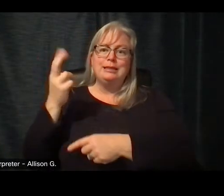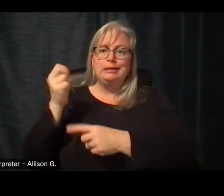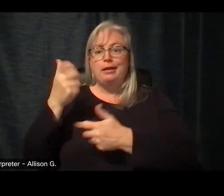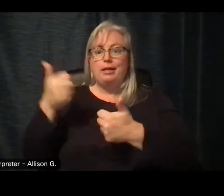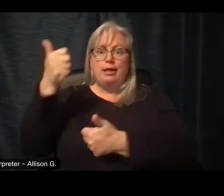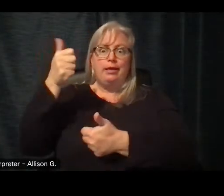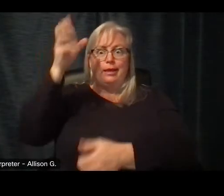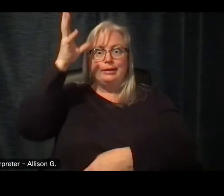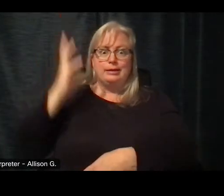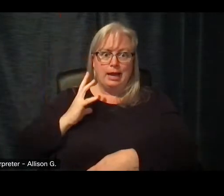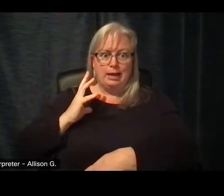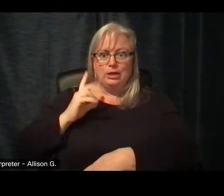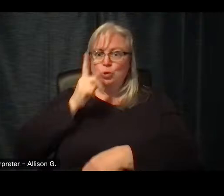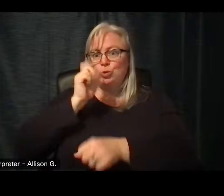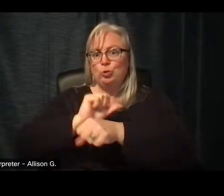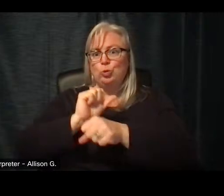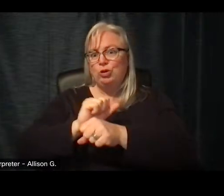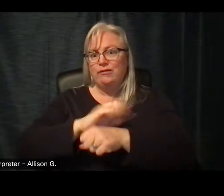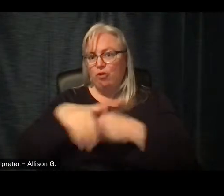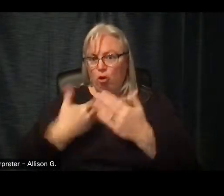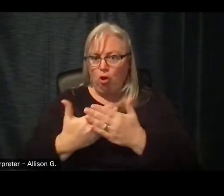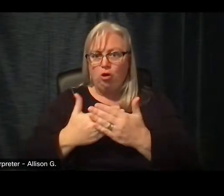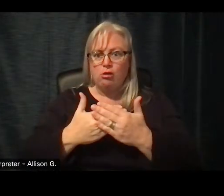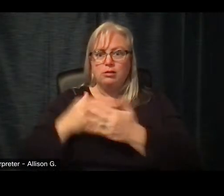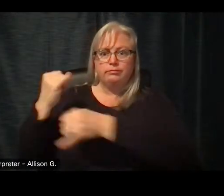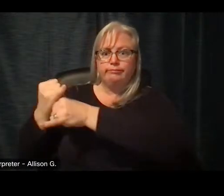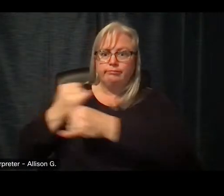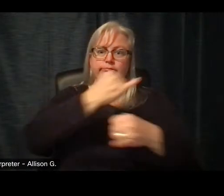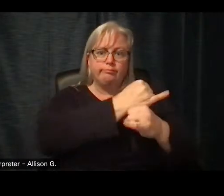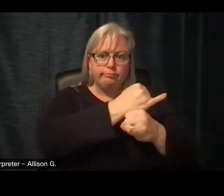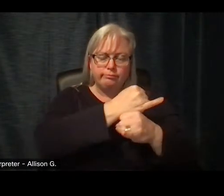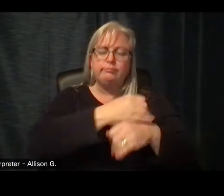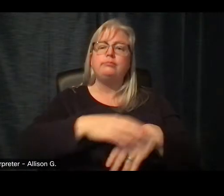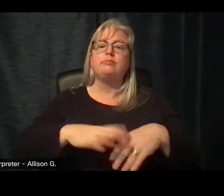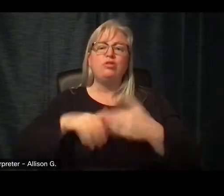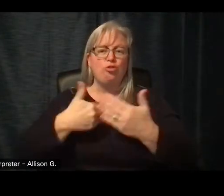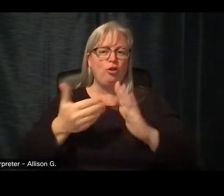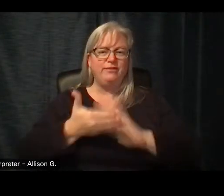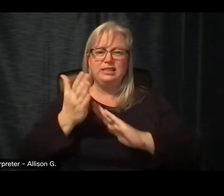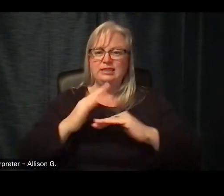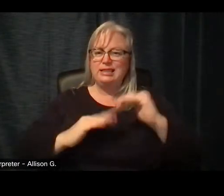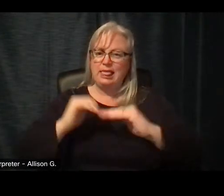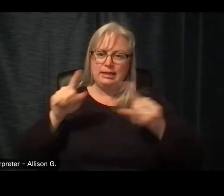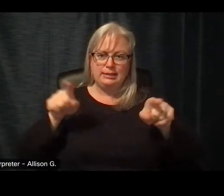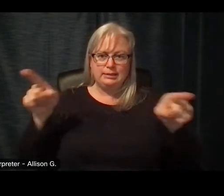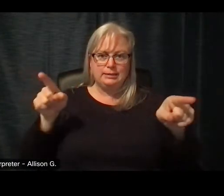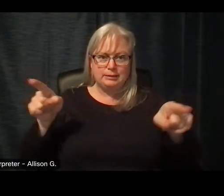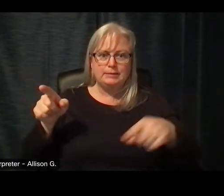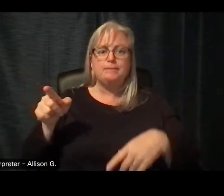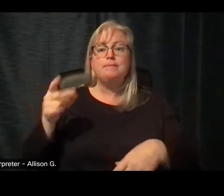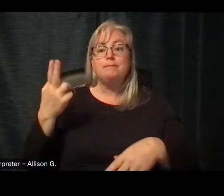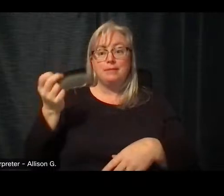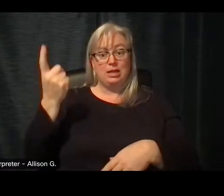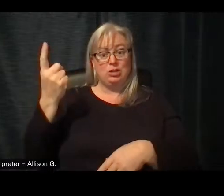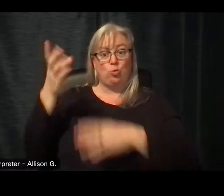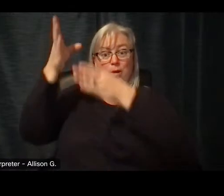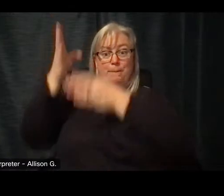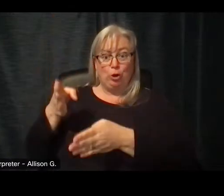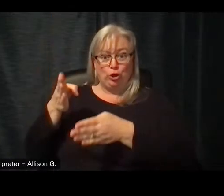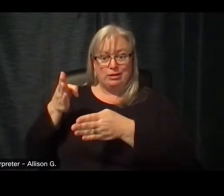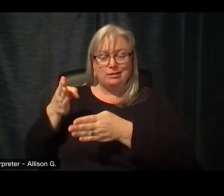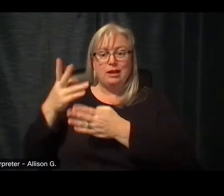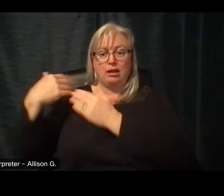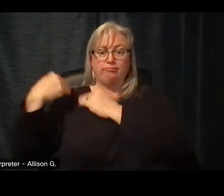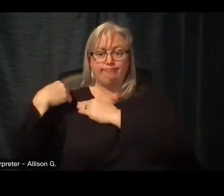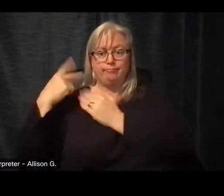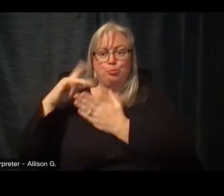head guy that works for all the facilities for Schools for the Blind and School for the Deaf. He is one person. He does the